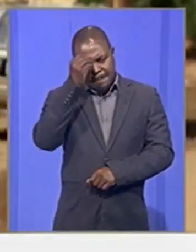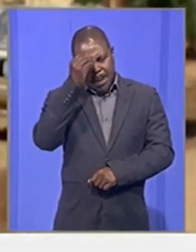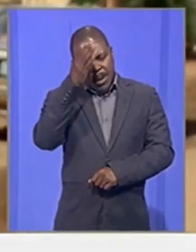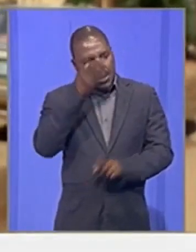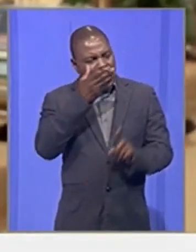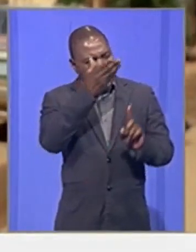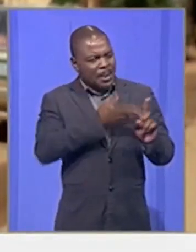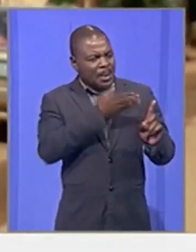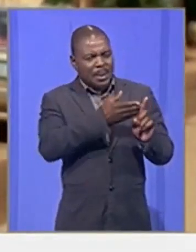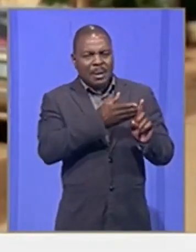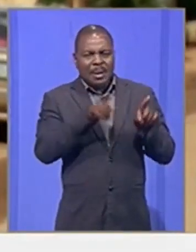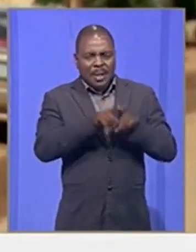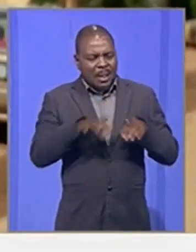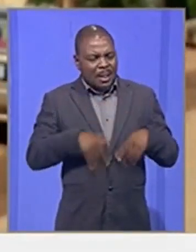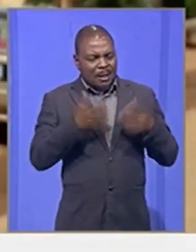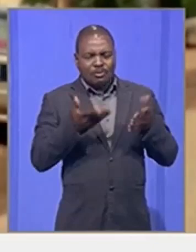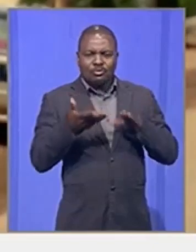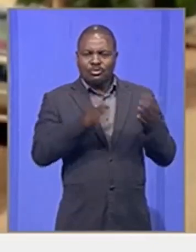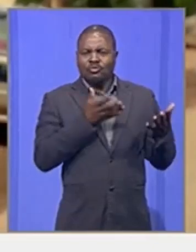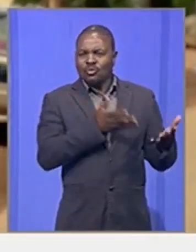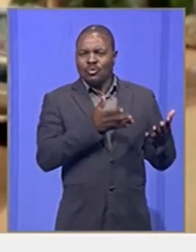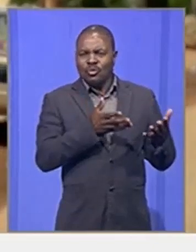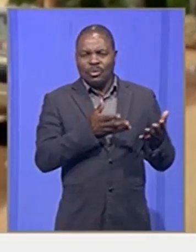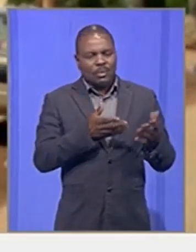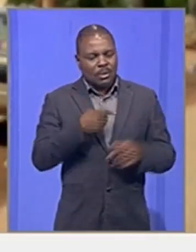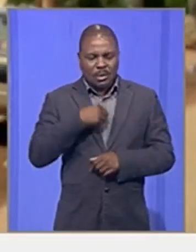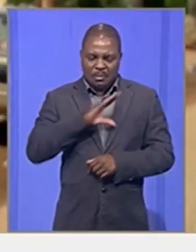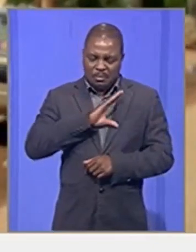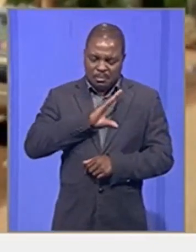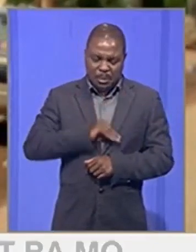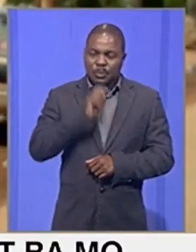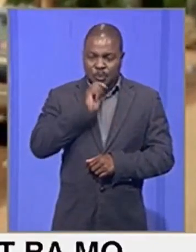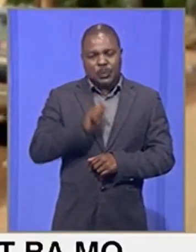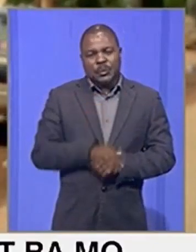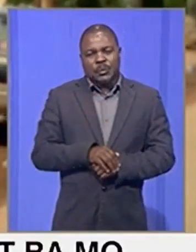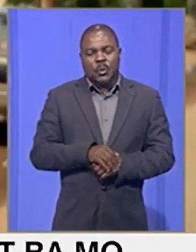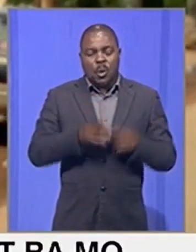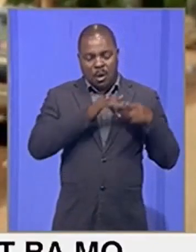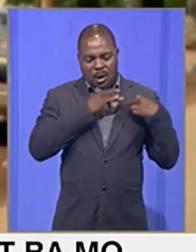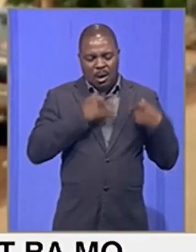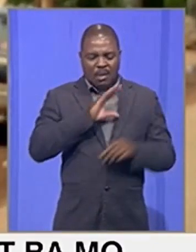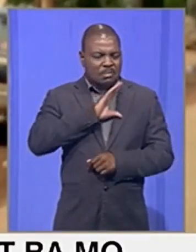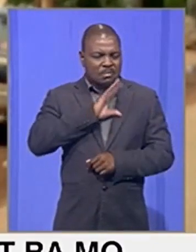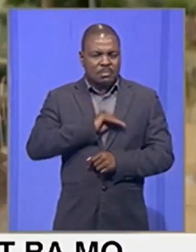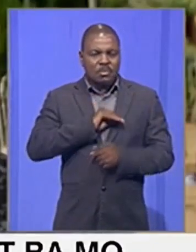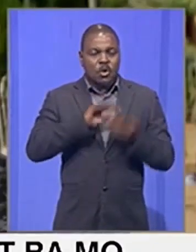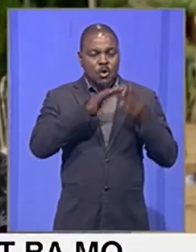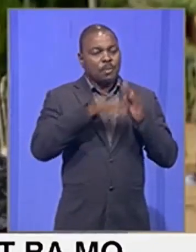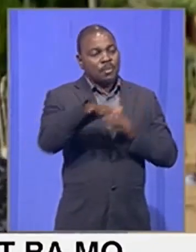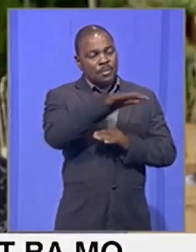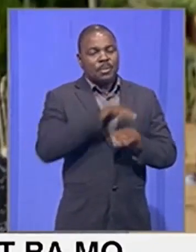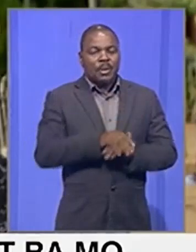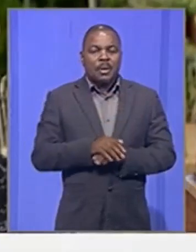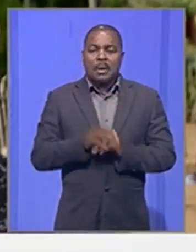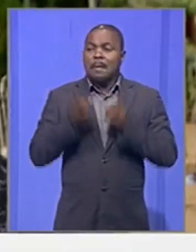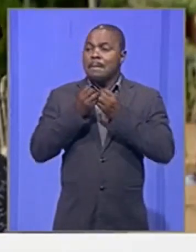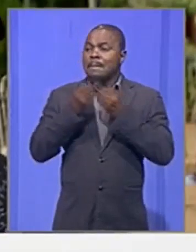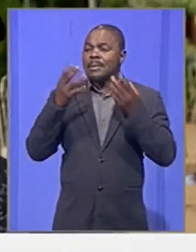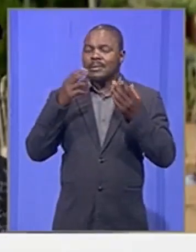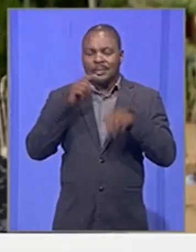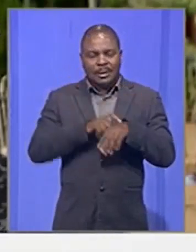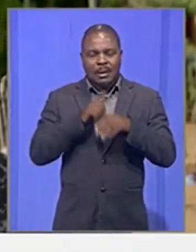tshwenya baagi. They will never ever enter this compound because of Bona. They're always shielding their son. They